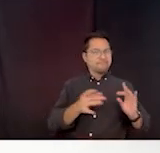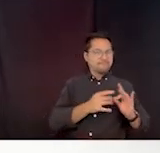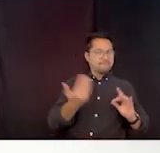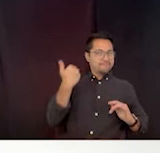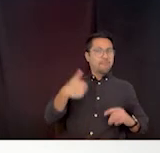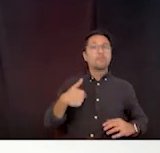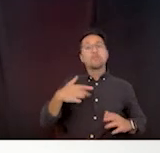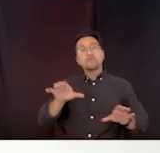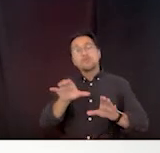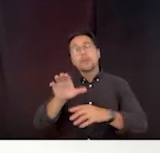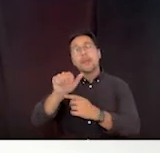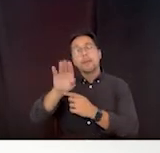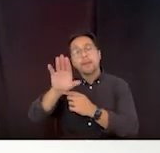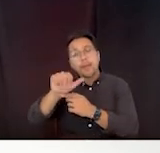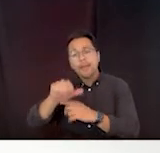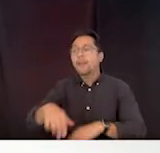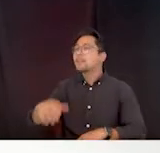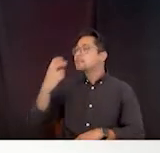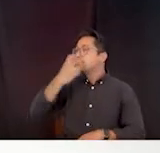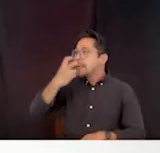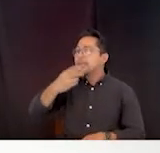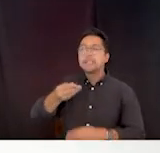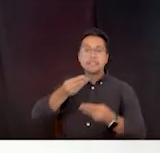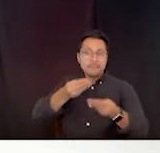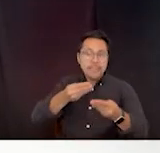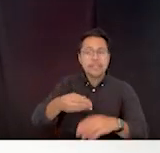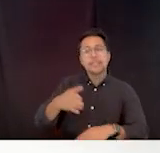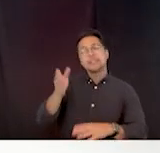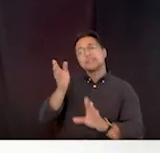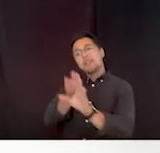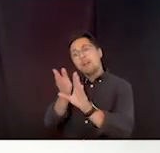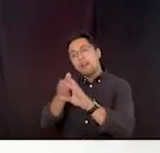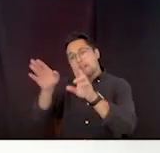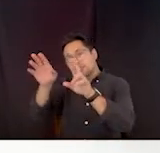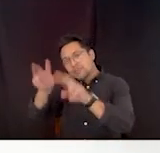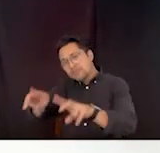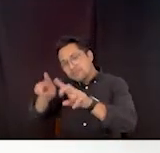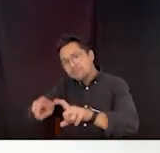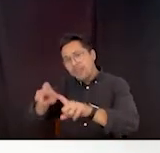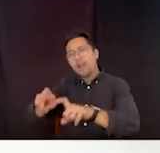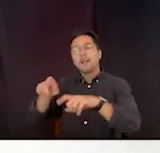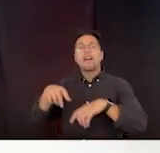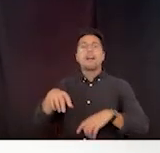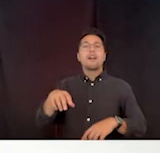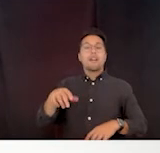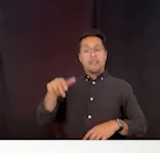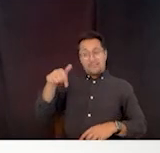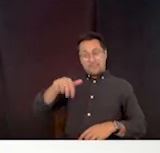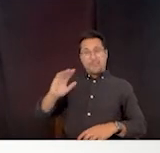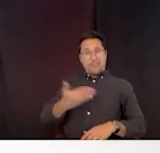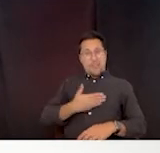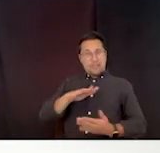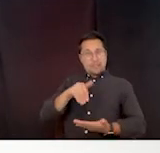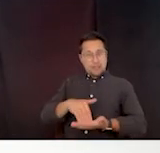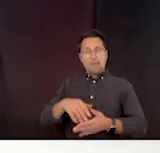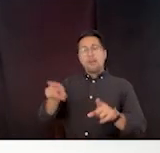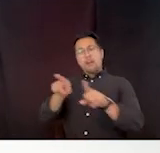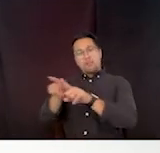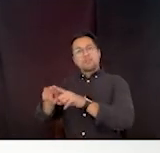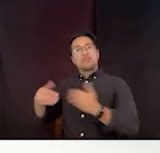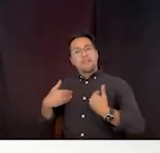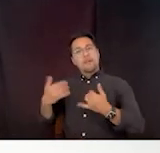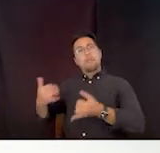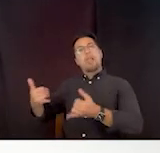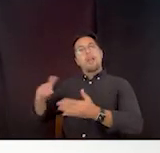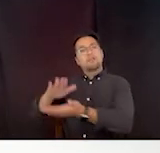doing ABA, speech, feeding, psychological testing, ADOS testing within our center, and we have our little play school. So we're